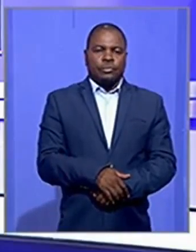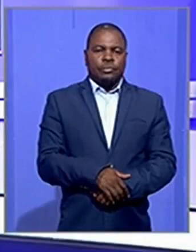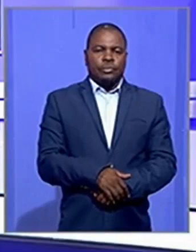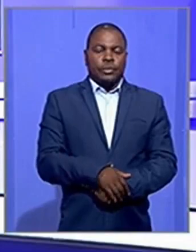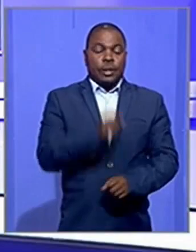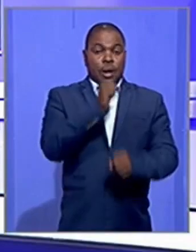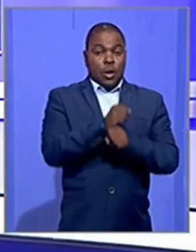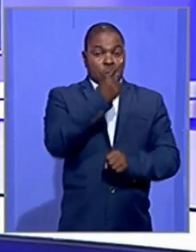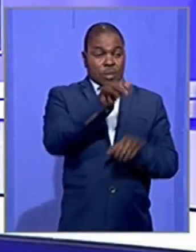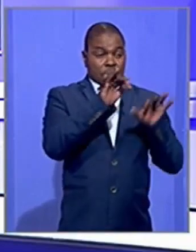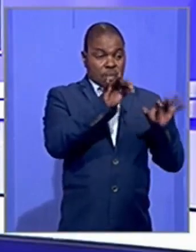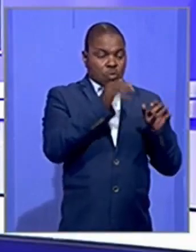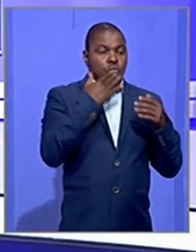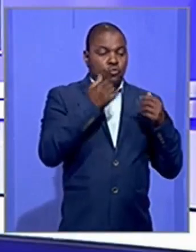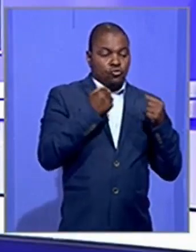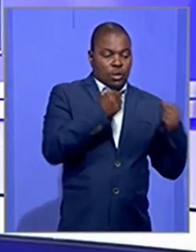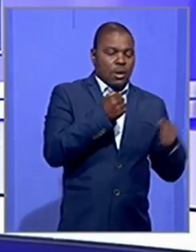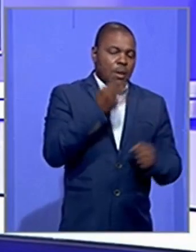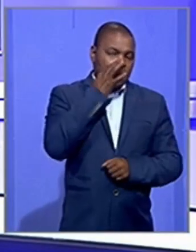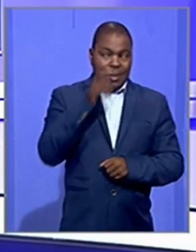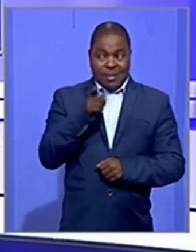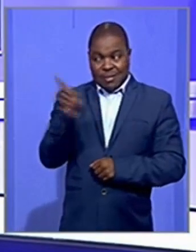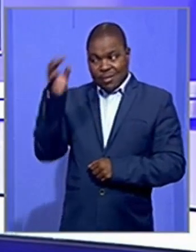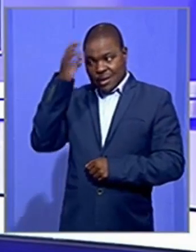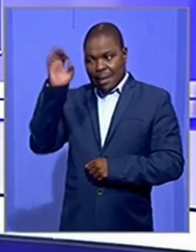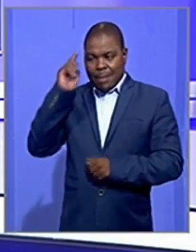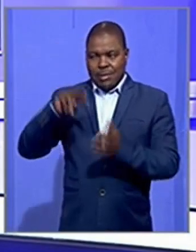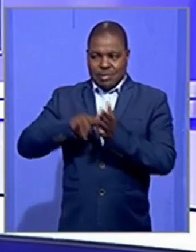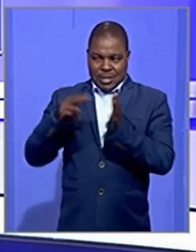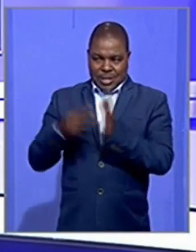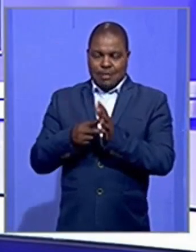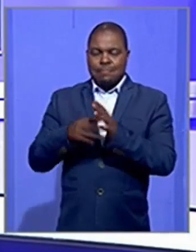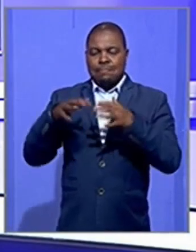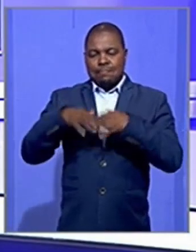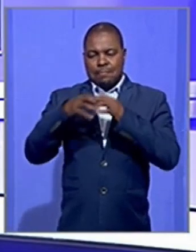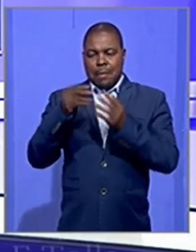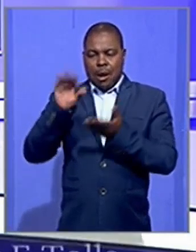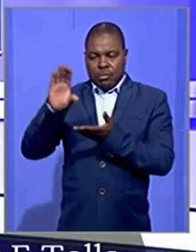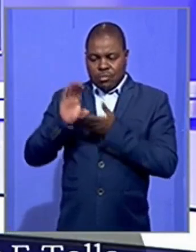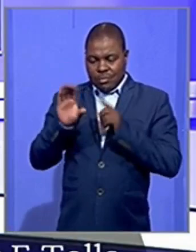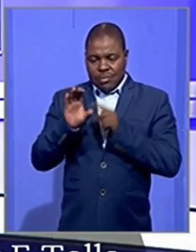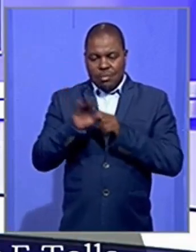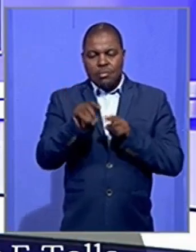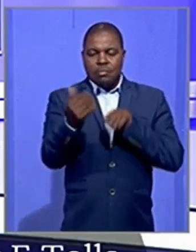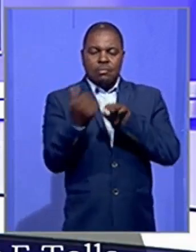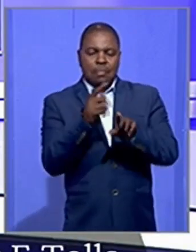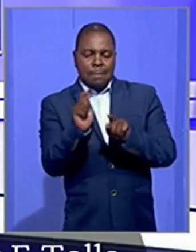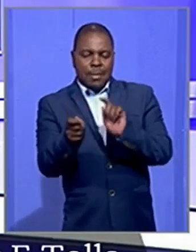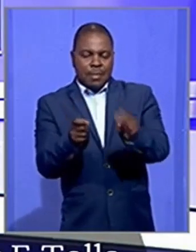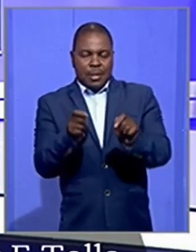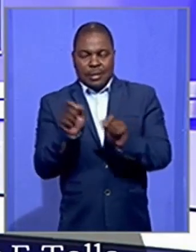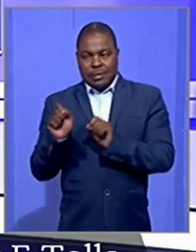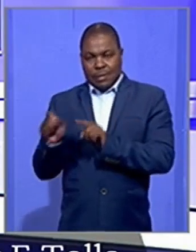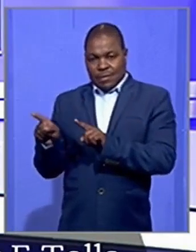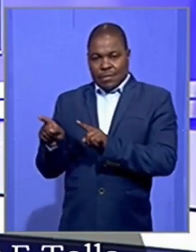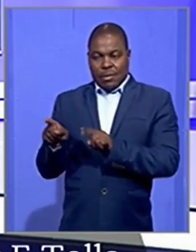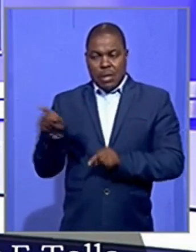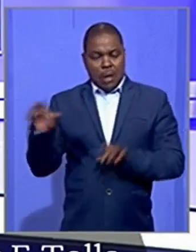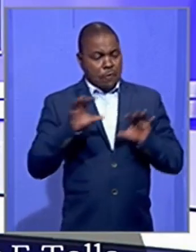Bakgweetsi ba Gauteng ba re puso e tshwanetse go tla ka leano la go duela sekoloto sa ditsela kgethisi tsa mono Gauteng mme e seng go ba pateletsa go